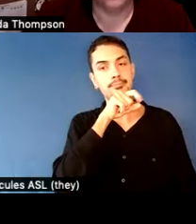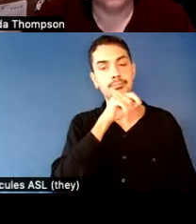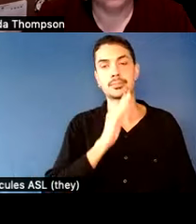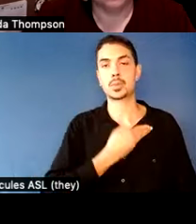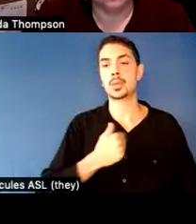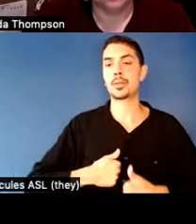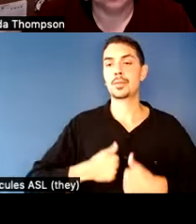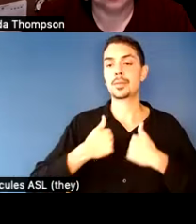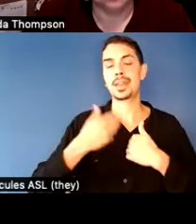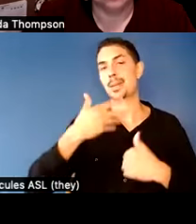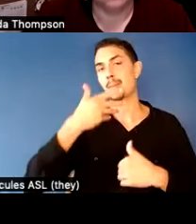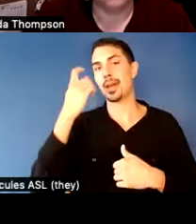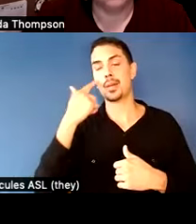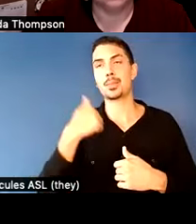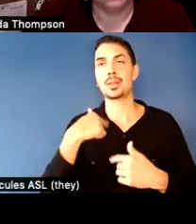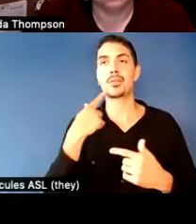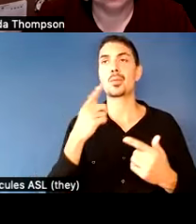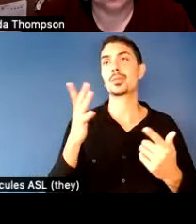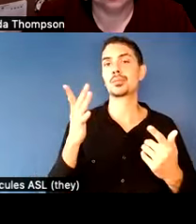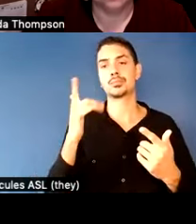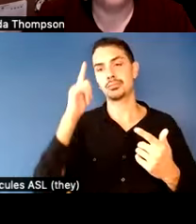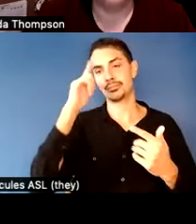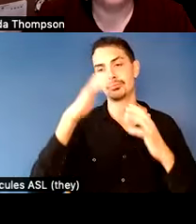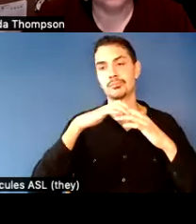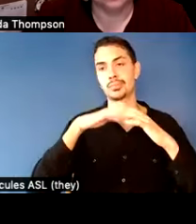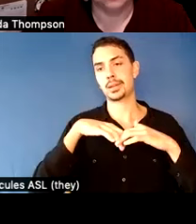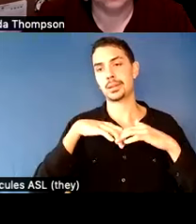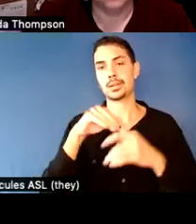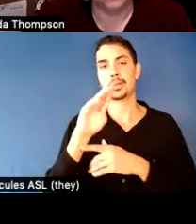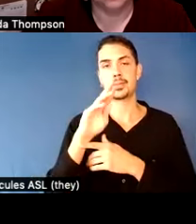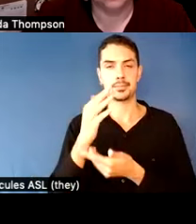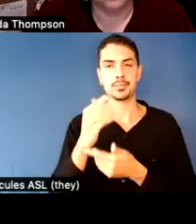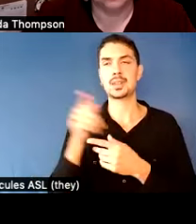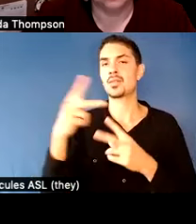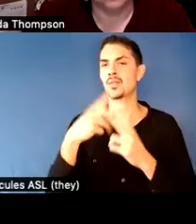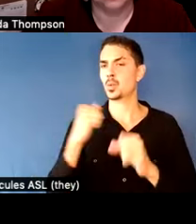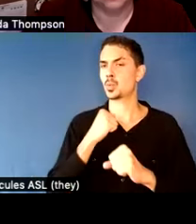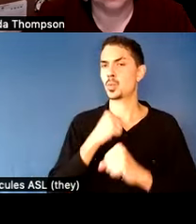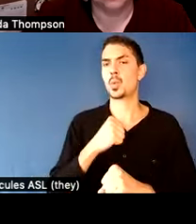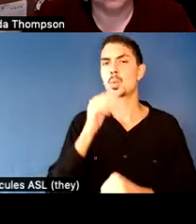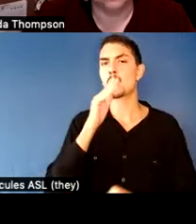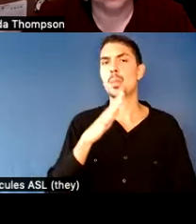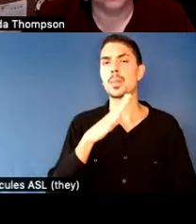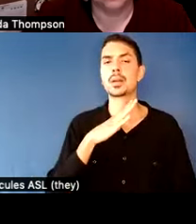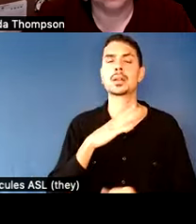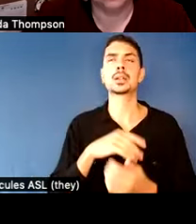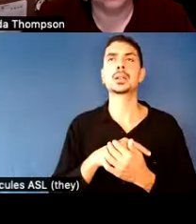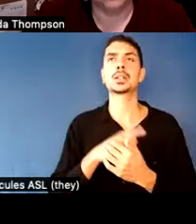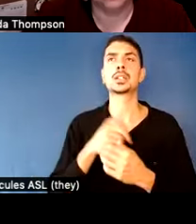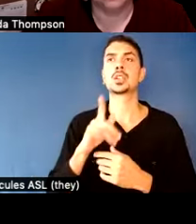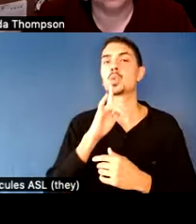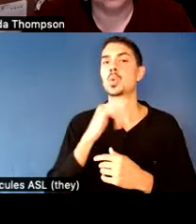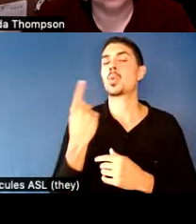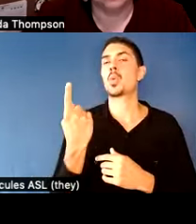and mad at me for breaking, I guess, because she was a very strong woman, and, she really always